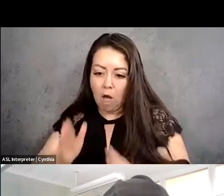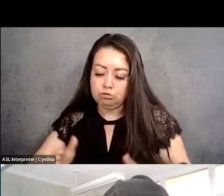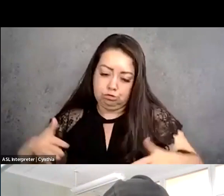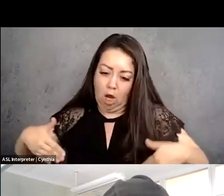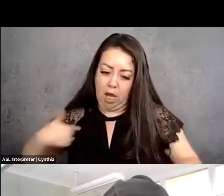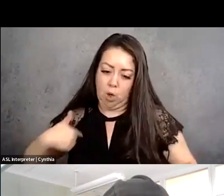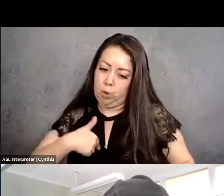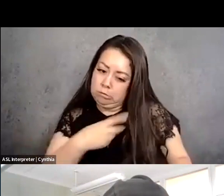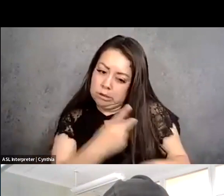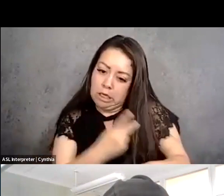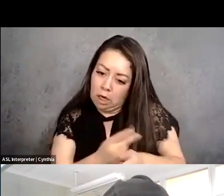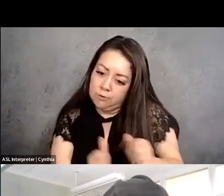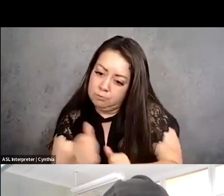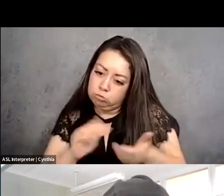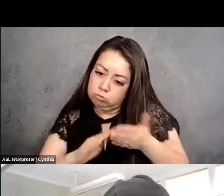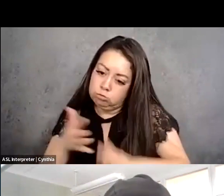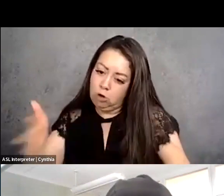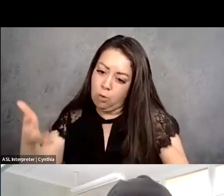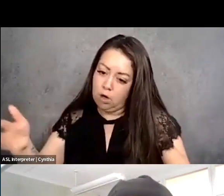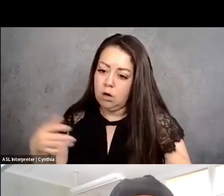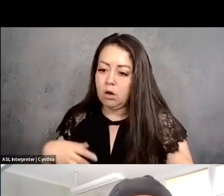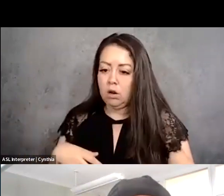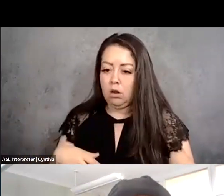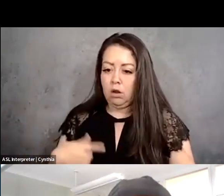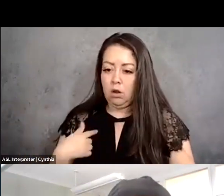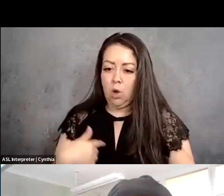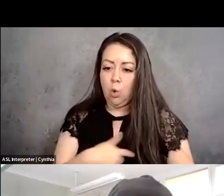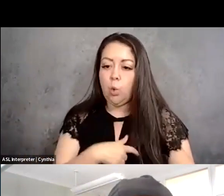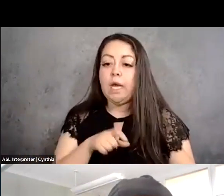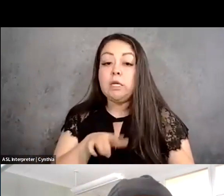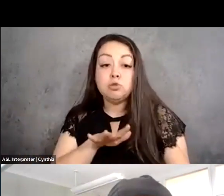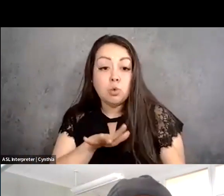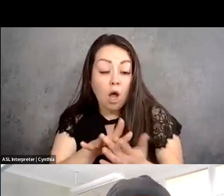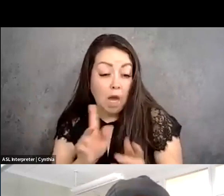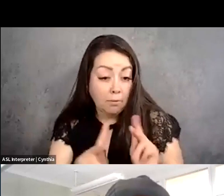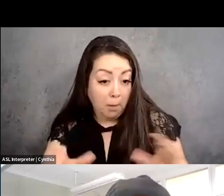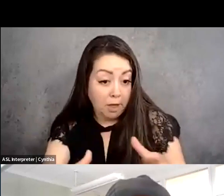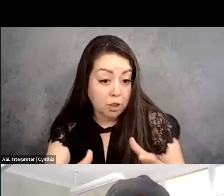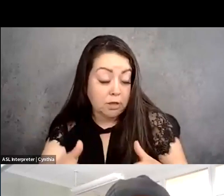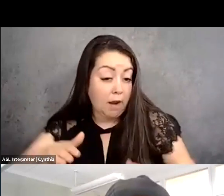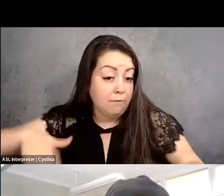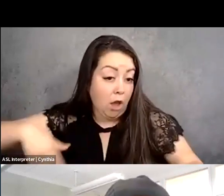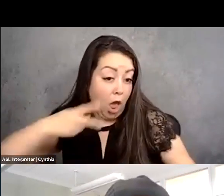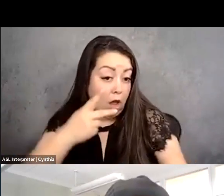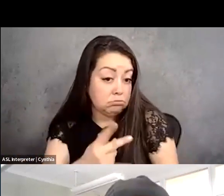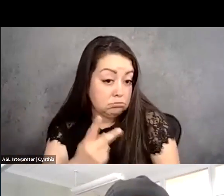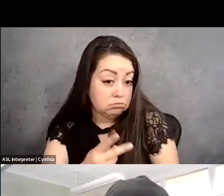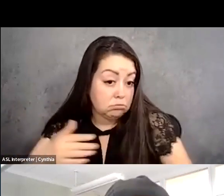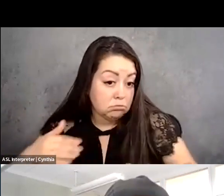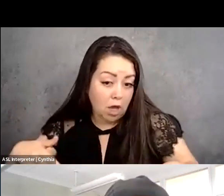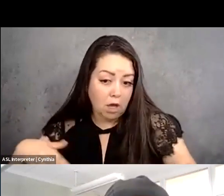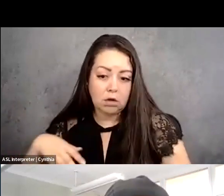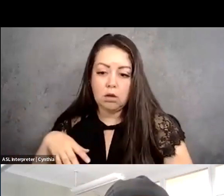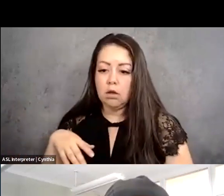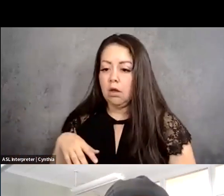that we're reaching populations that maybe haven't been served already. And then, of course, that there really is, as I